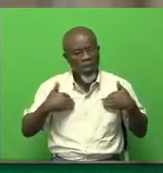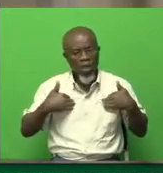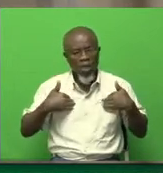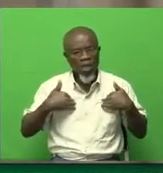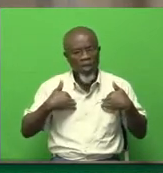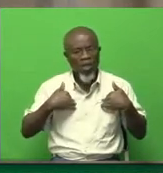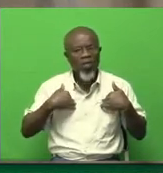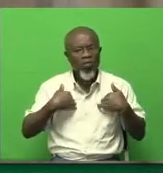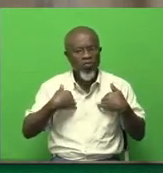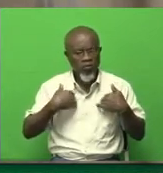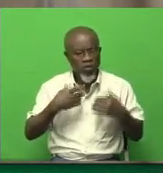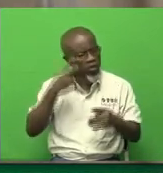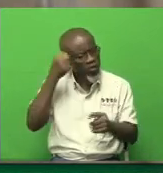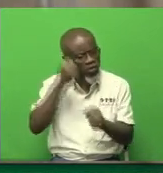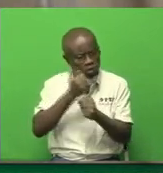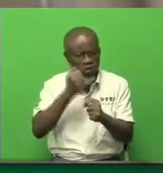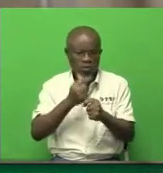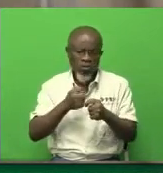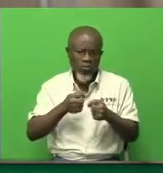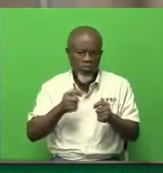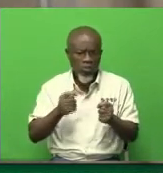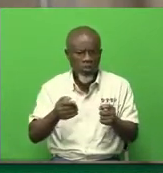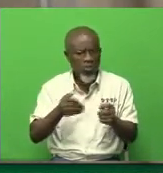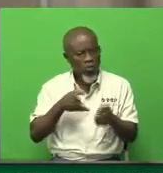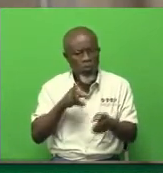water Mr deputies